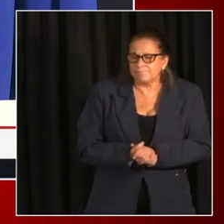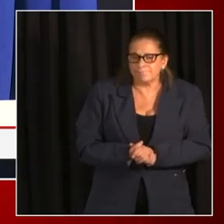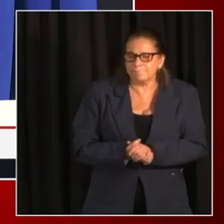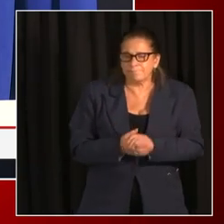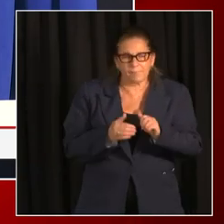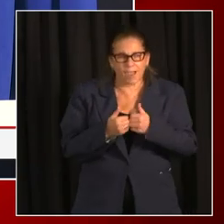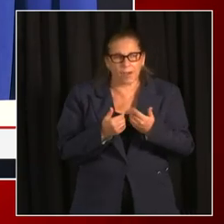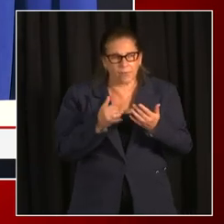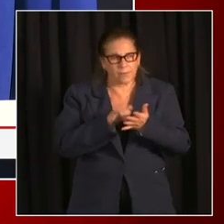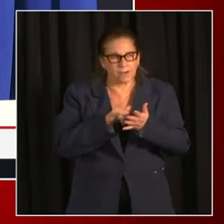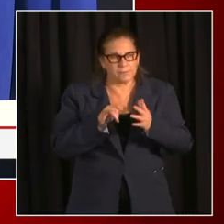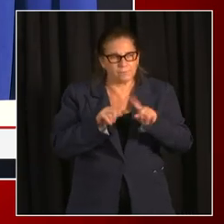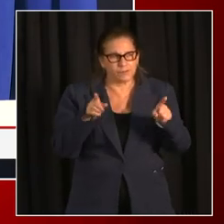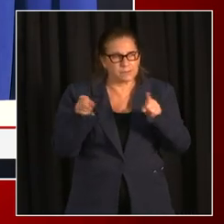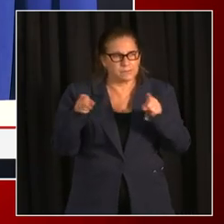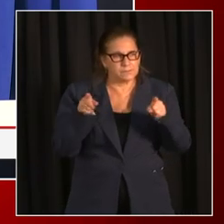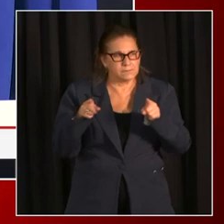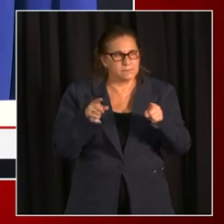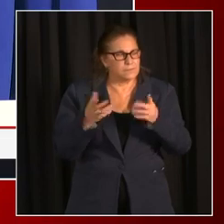wondering why.